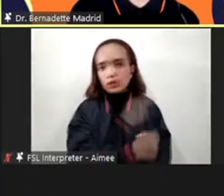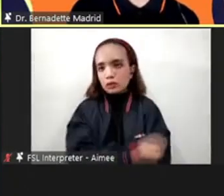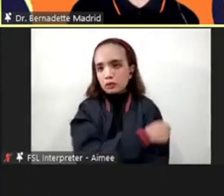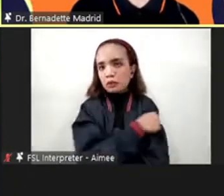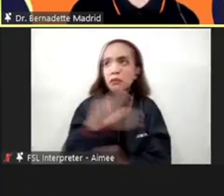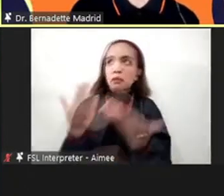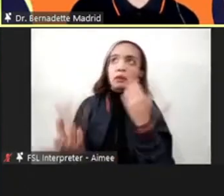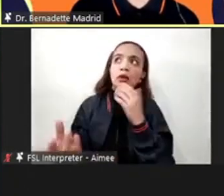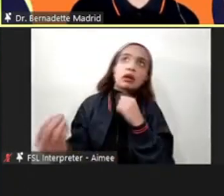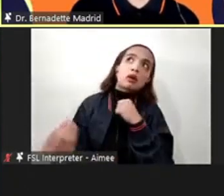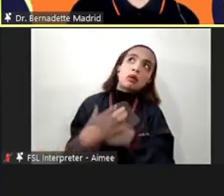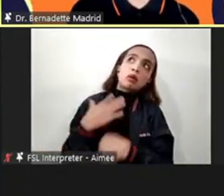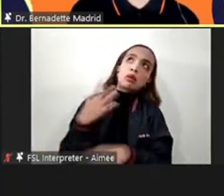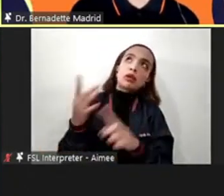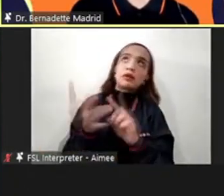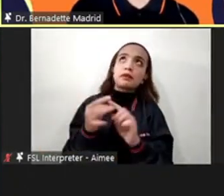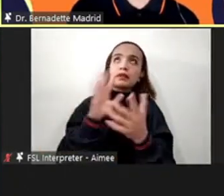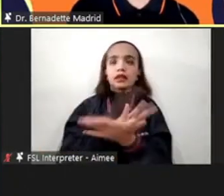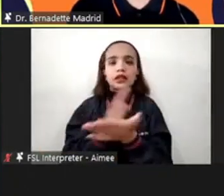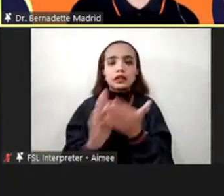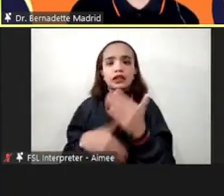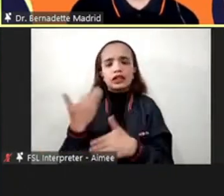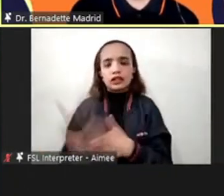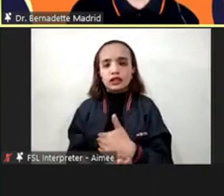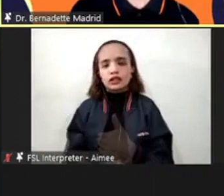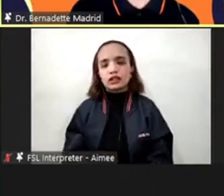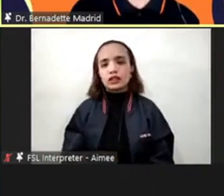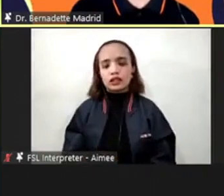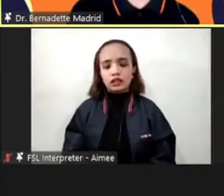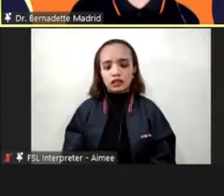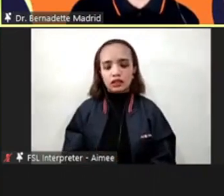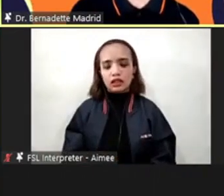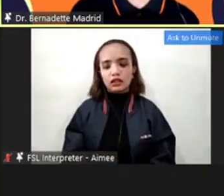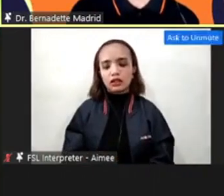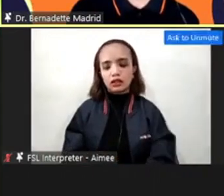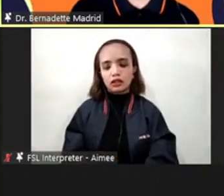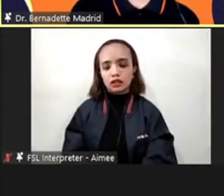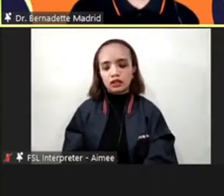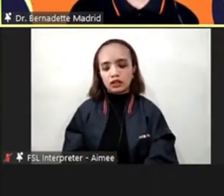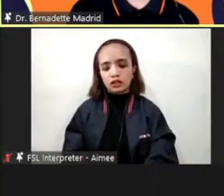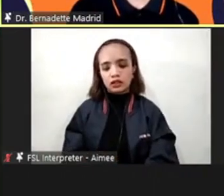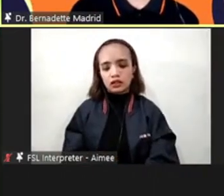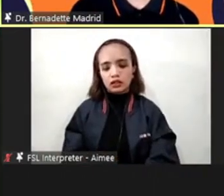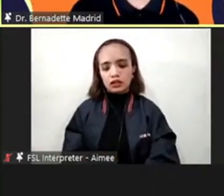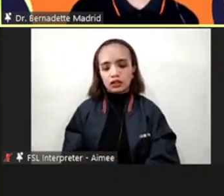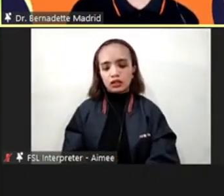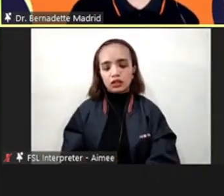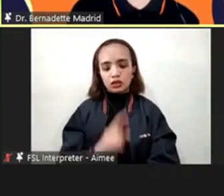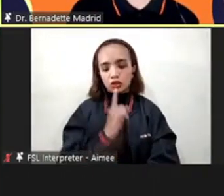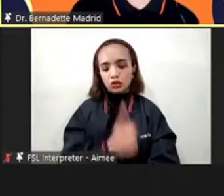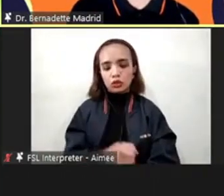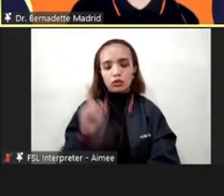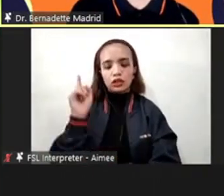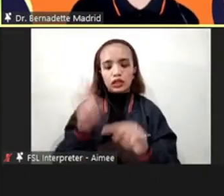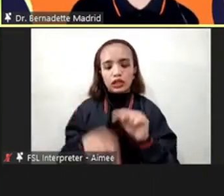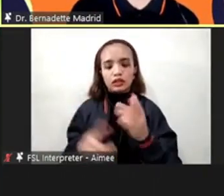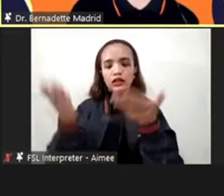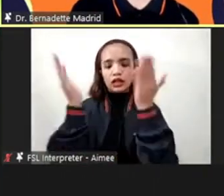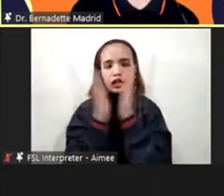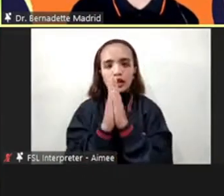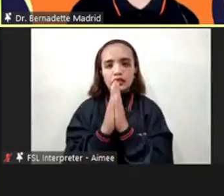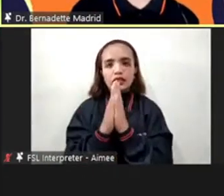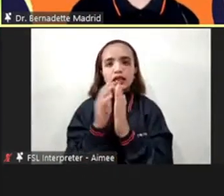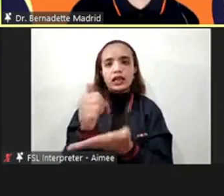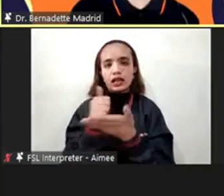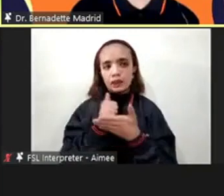COVID. And the perpetrators were right there at home, and so hindi talaga maka-ask for help yung mga